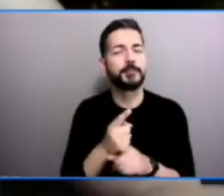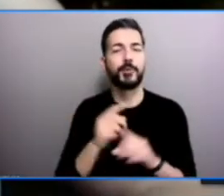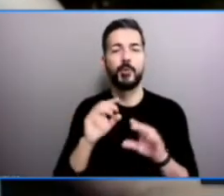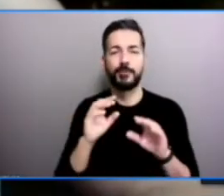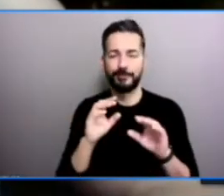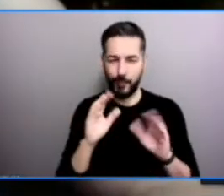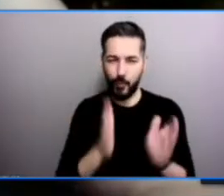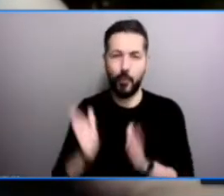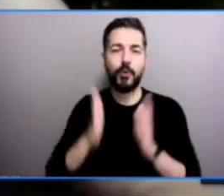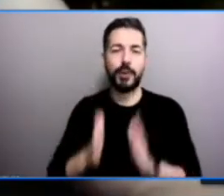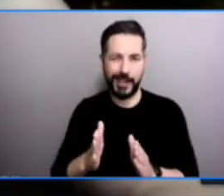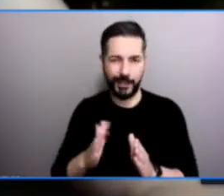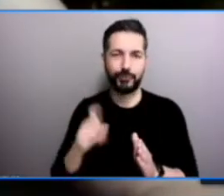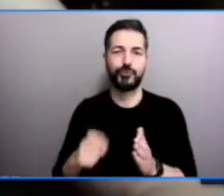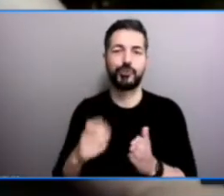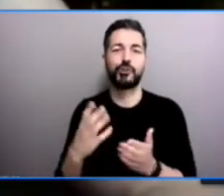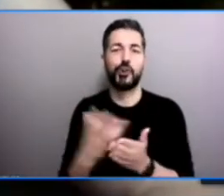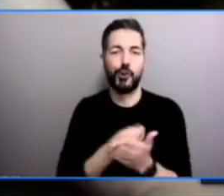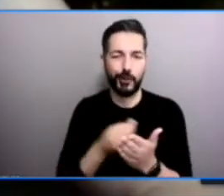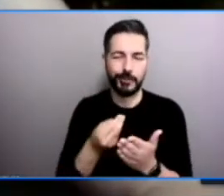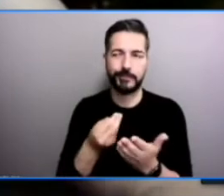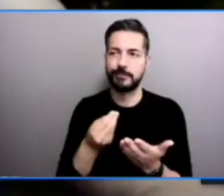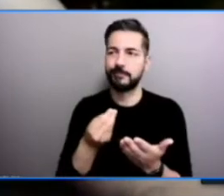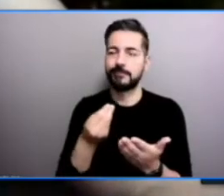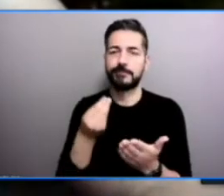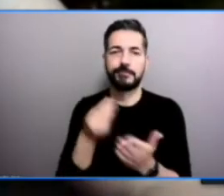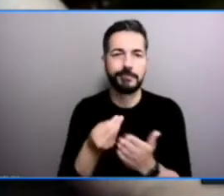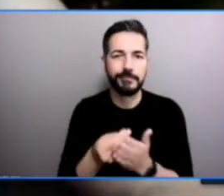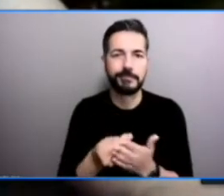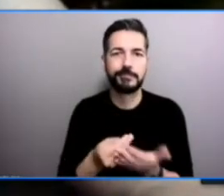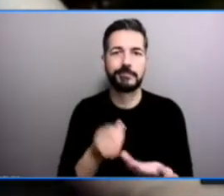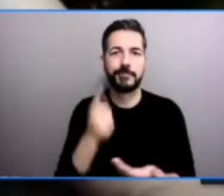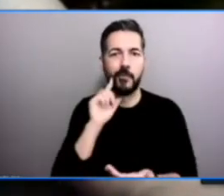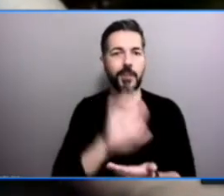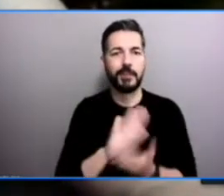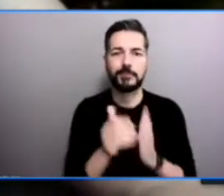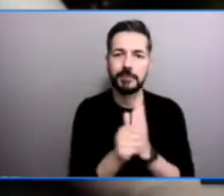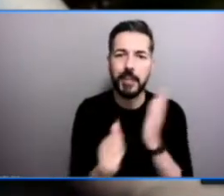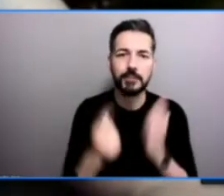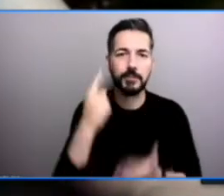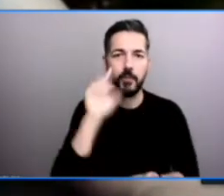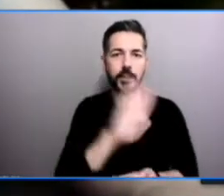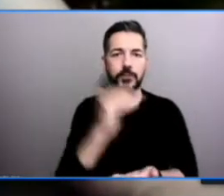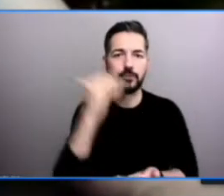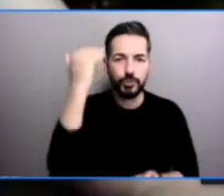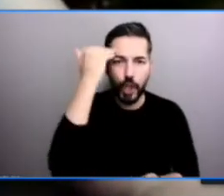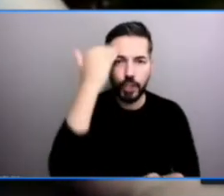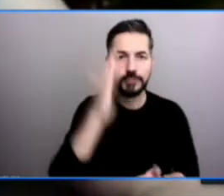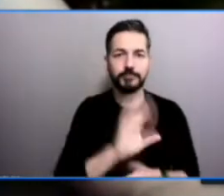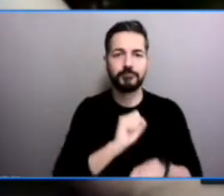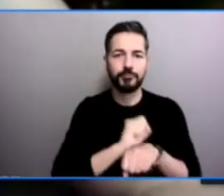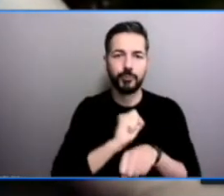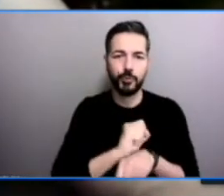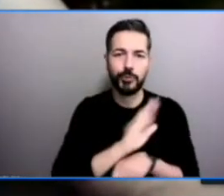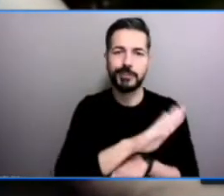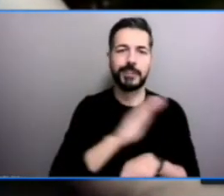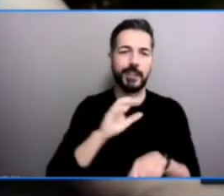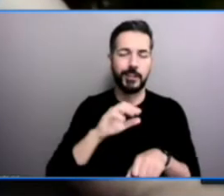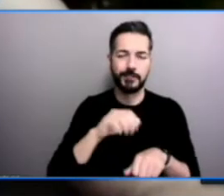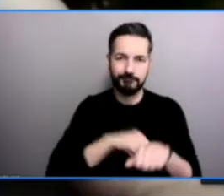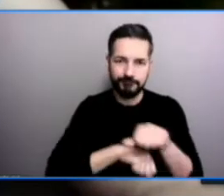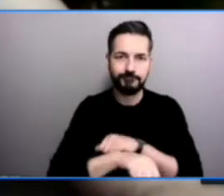resource intensive process. So that investment that's required up front before you sometimes even